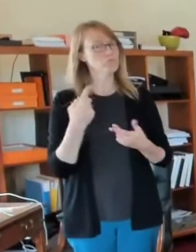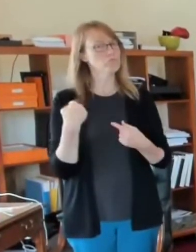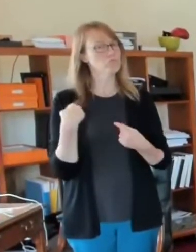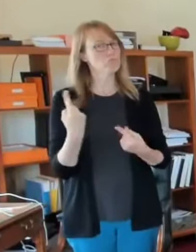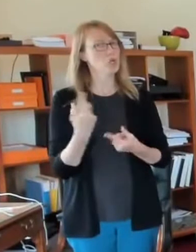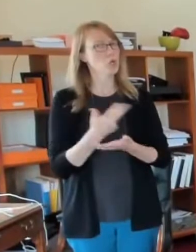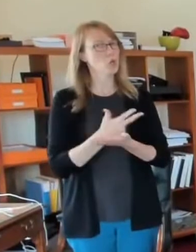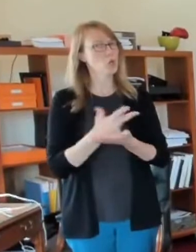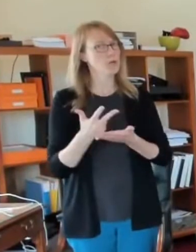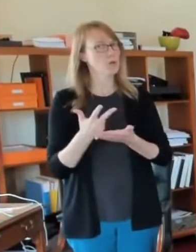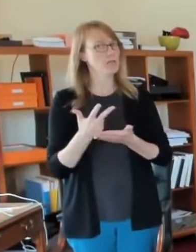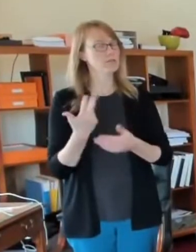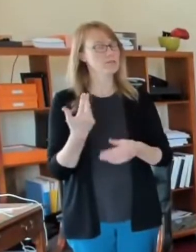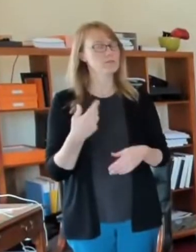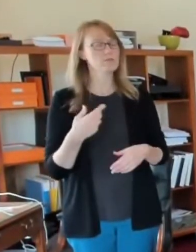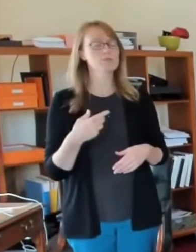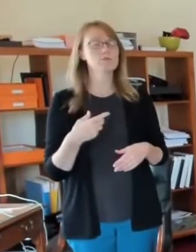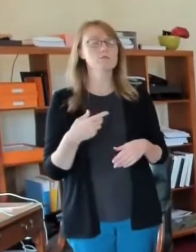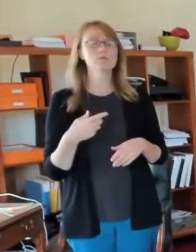the